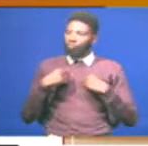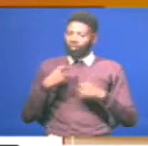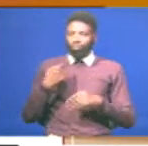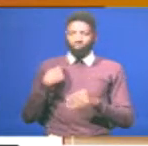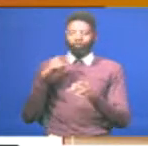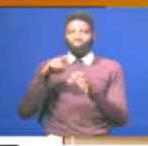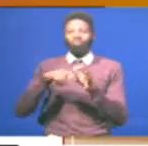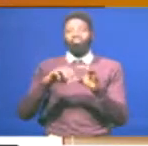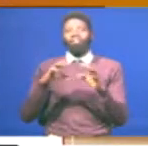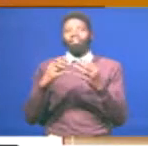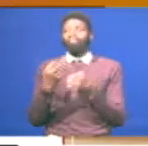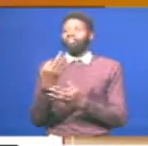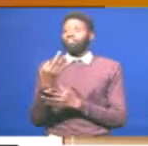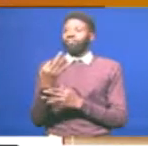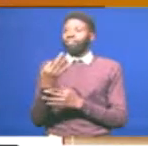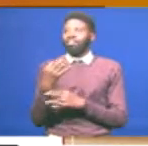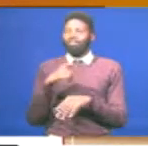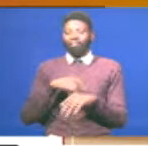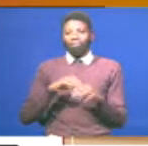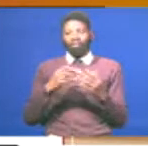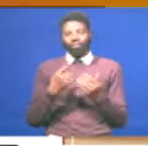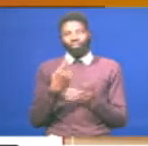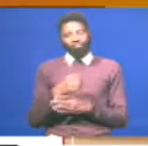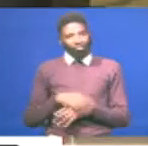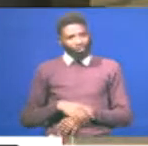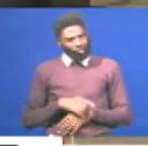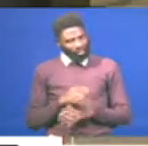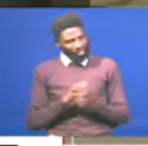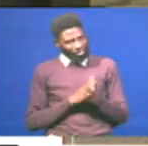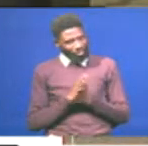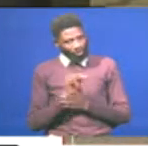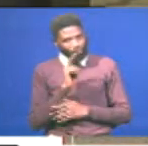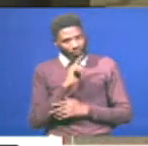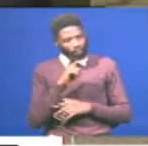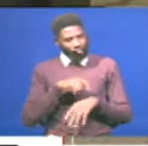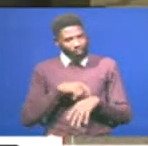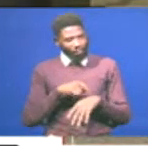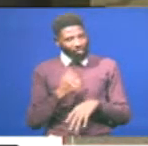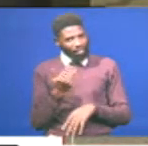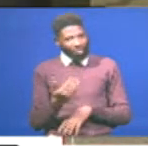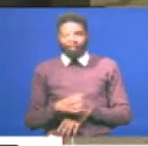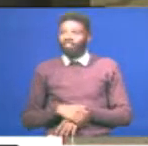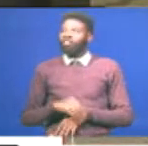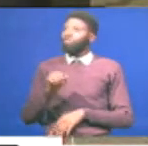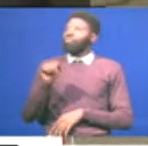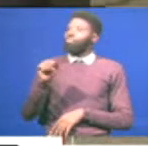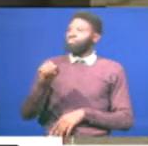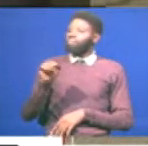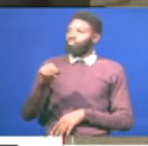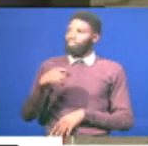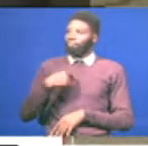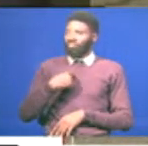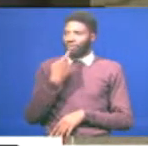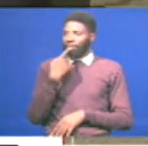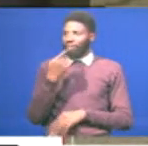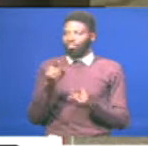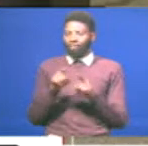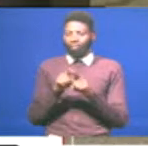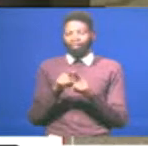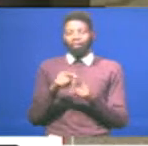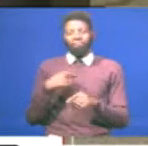after standard 1. Extremely dedicated at a very early point in your life, huh? That's right, yeah. And I should say I also went further